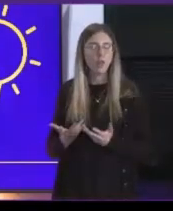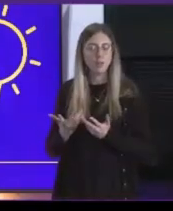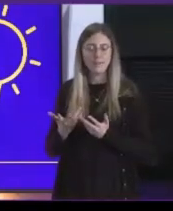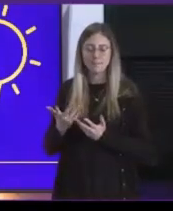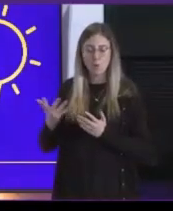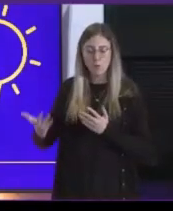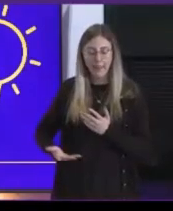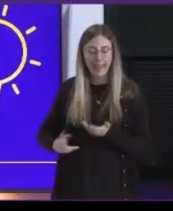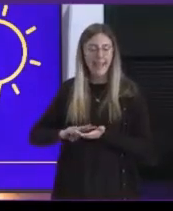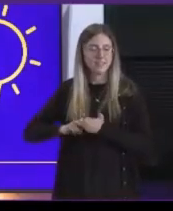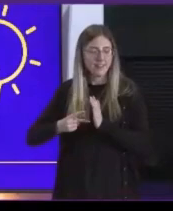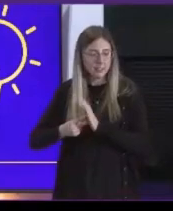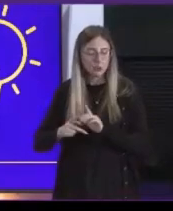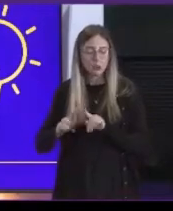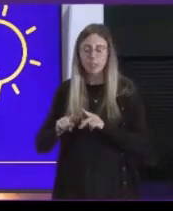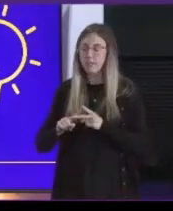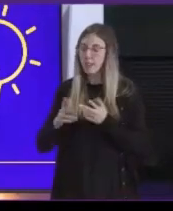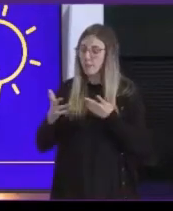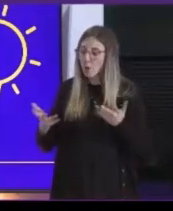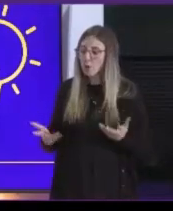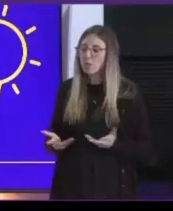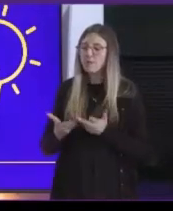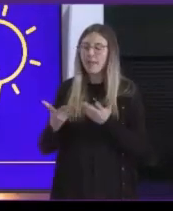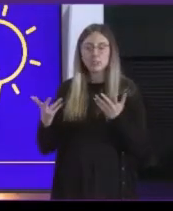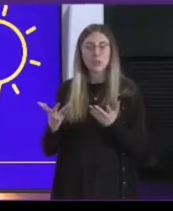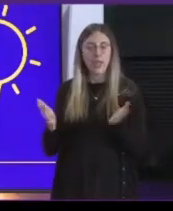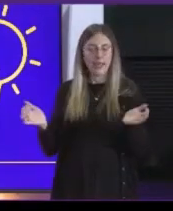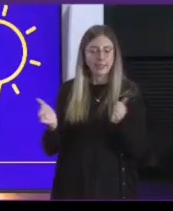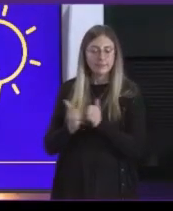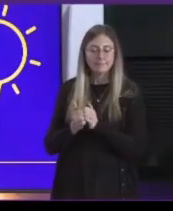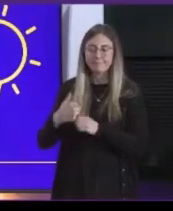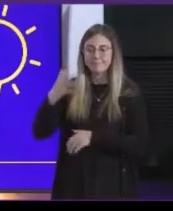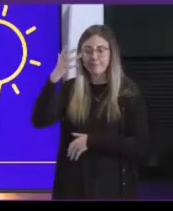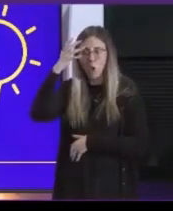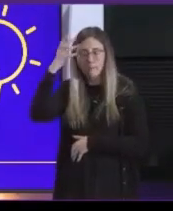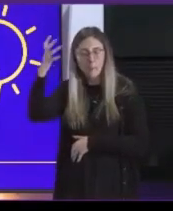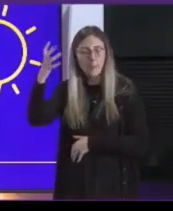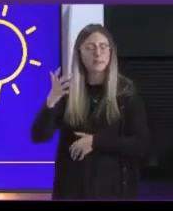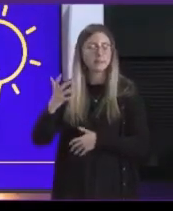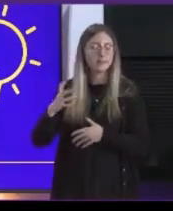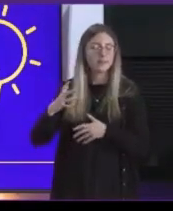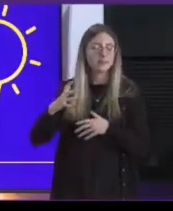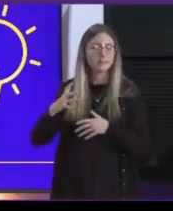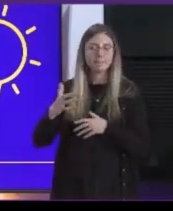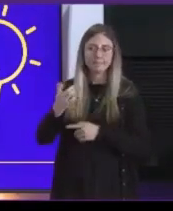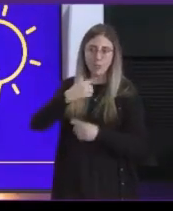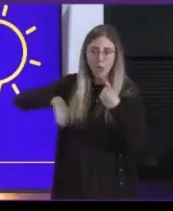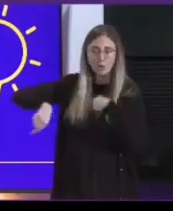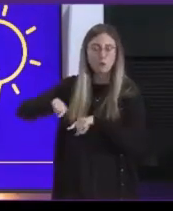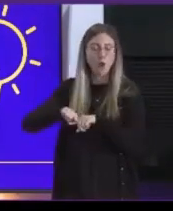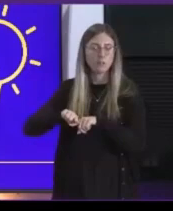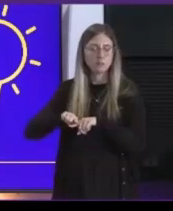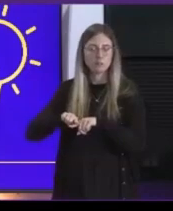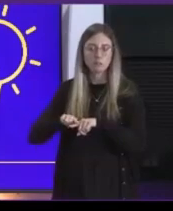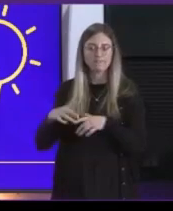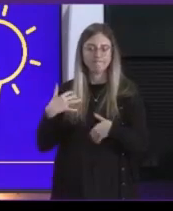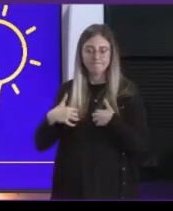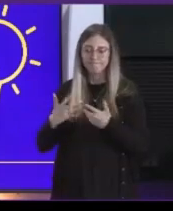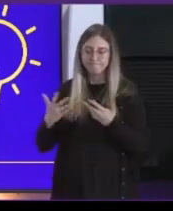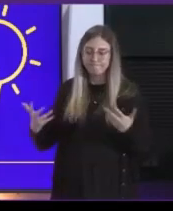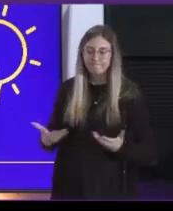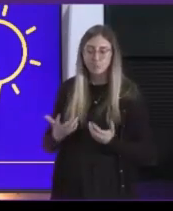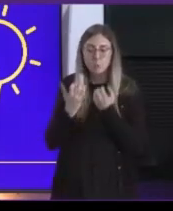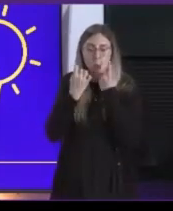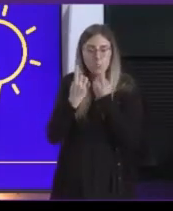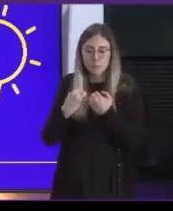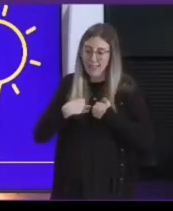the industry, the motivation in municipalities and government bodies and like across the board to understand